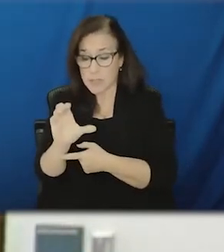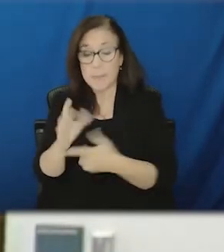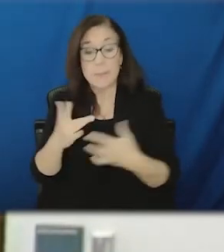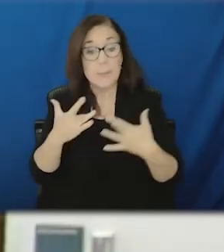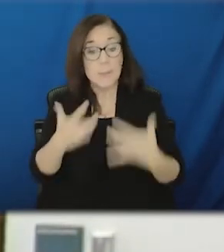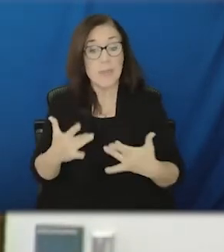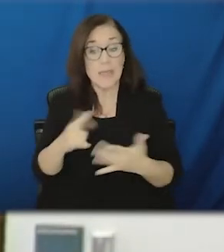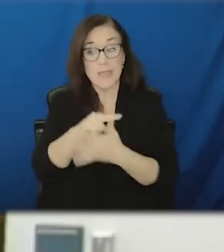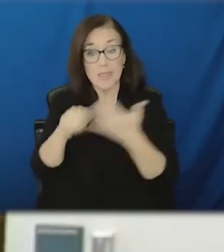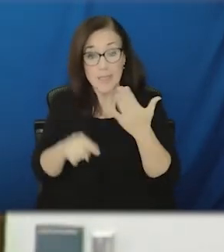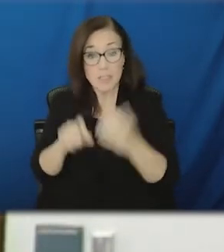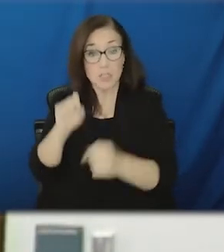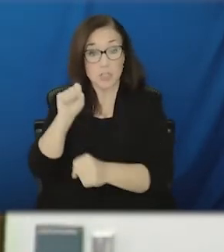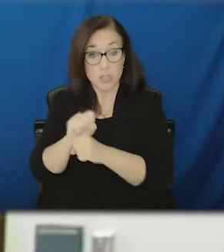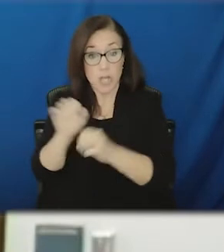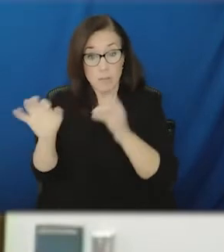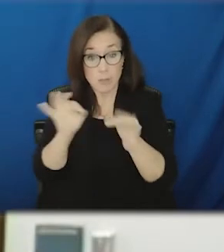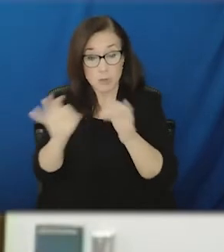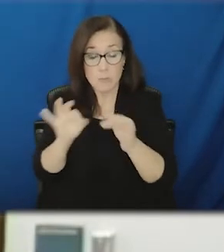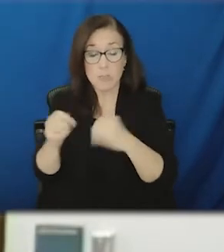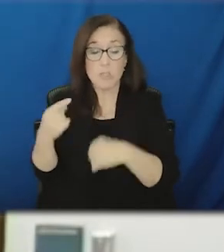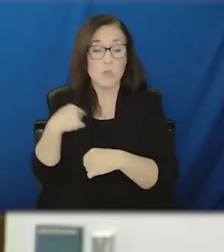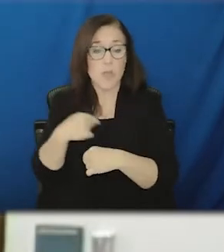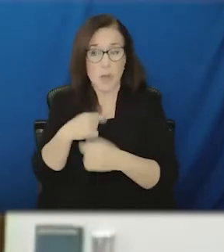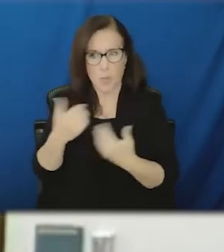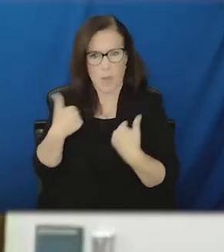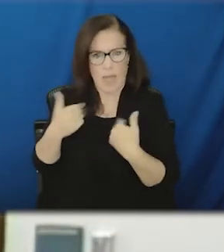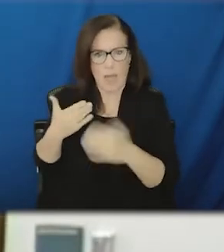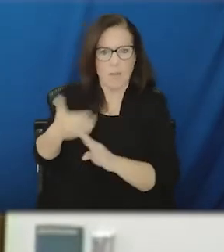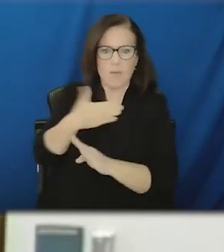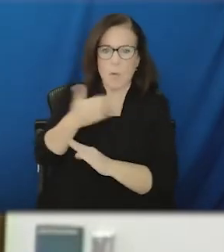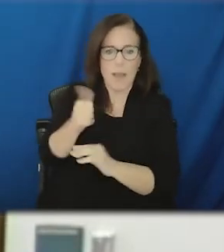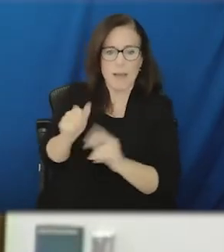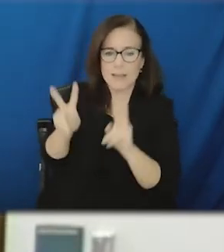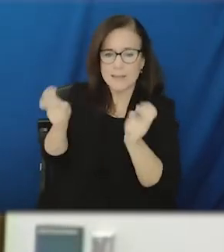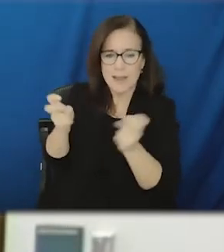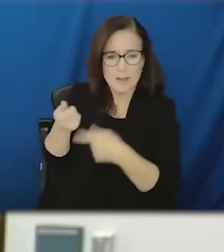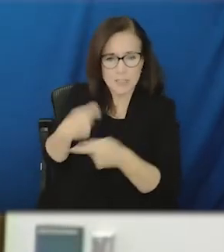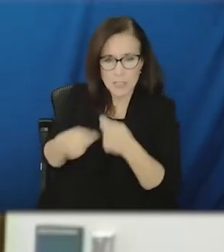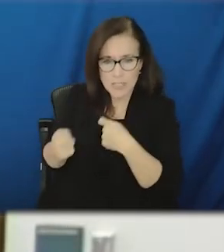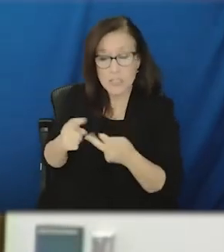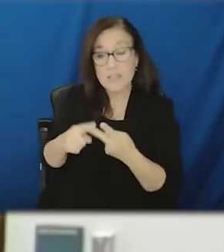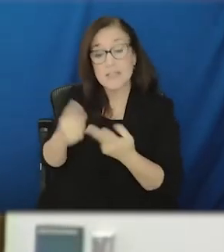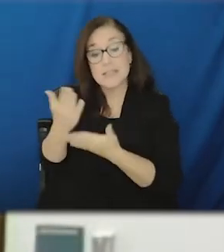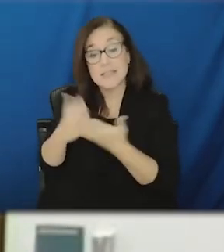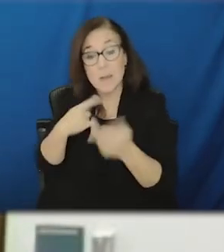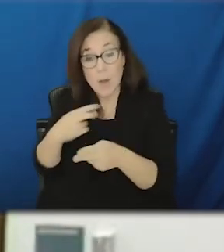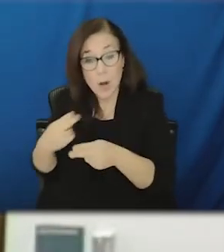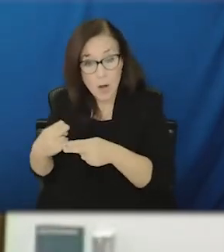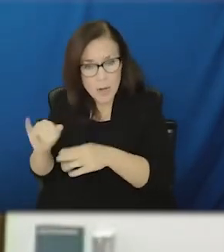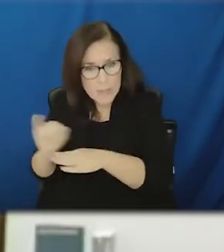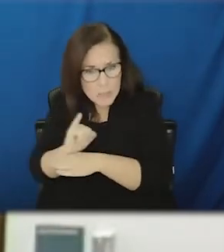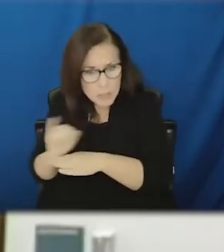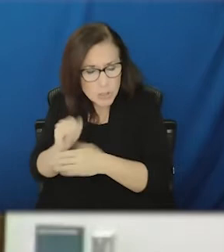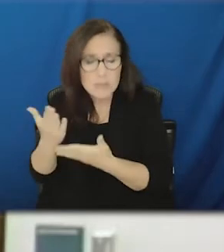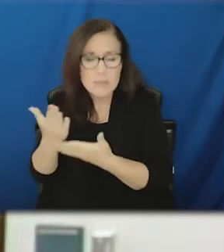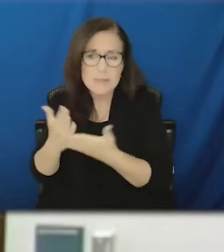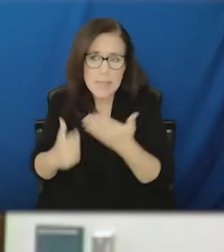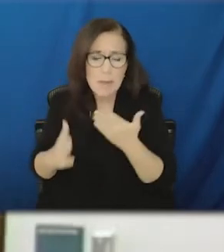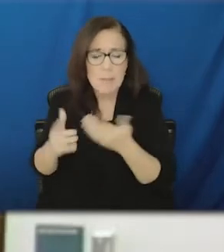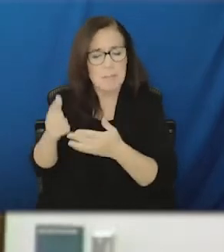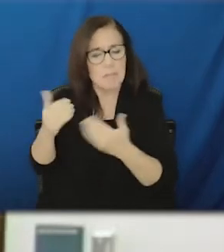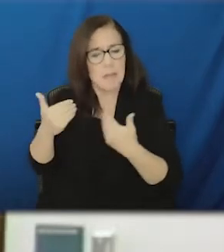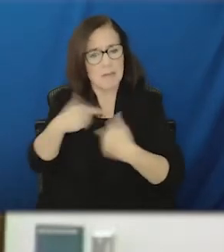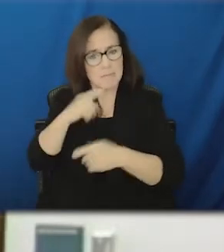that we brought before you, title changes. There's some new positions, some are occupied by the same person, but the title's changed. So